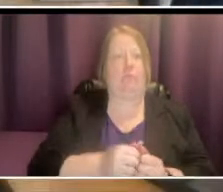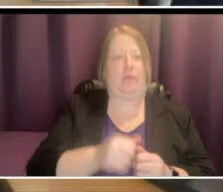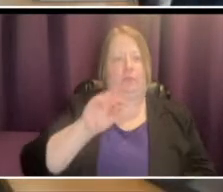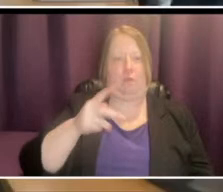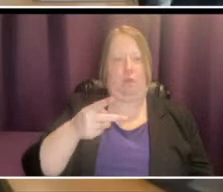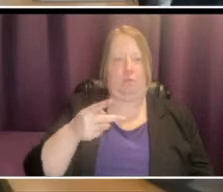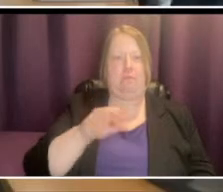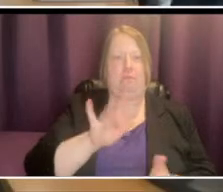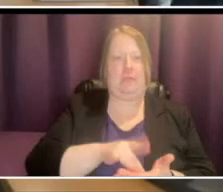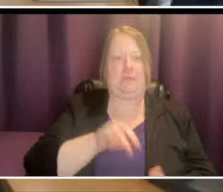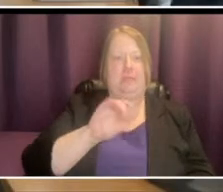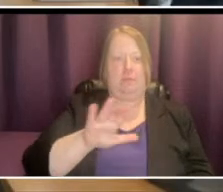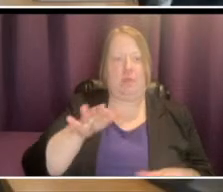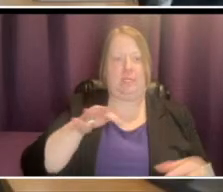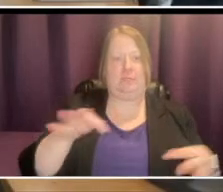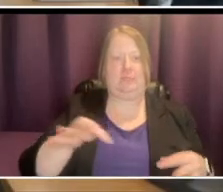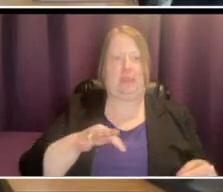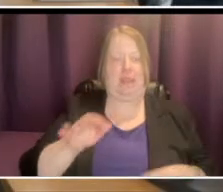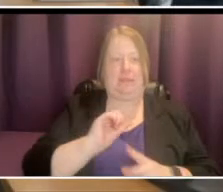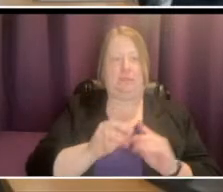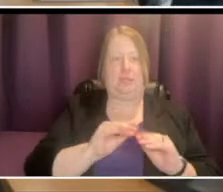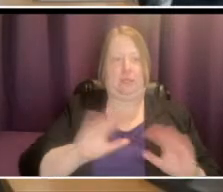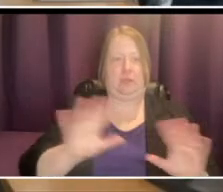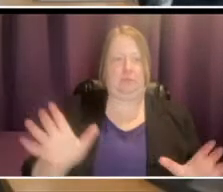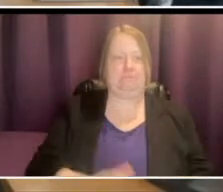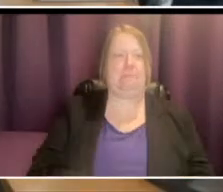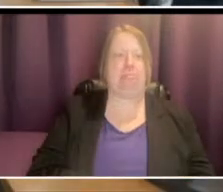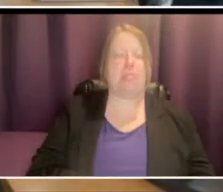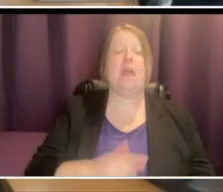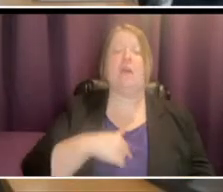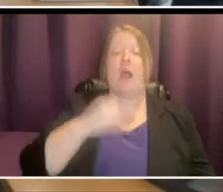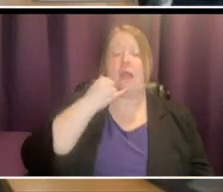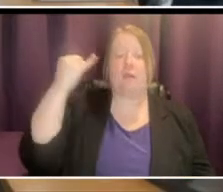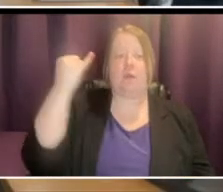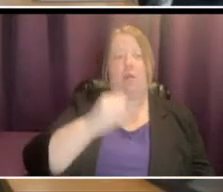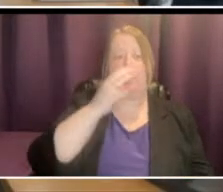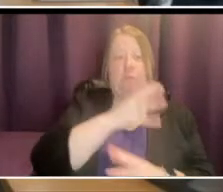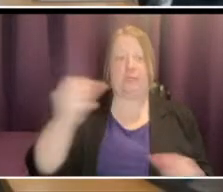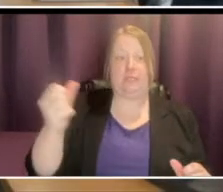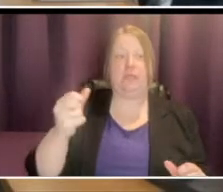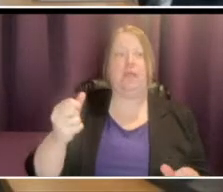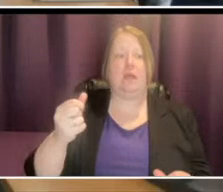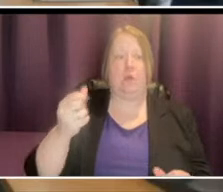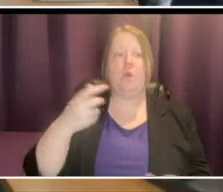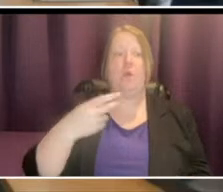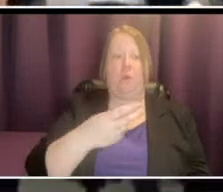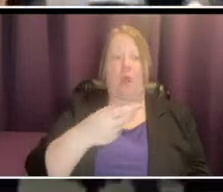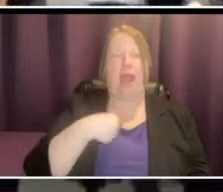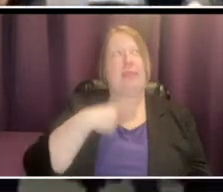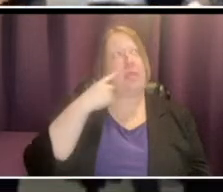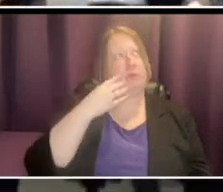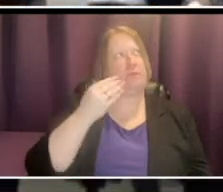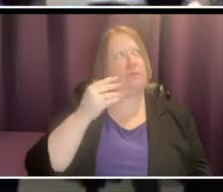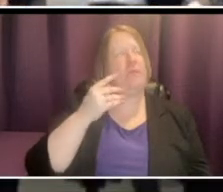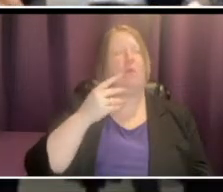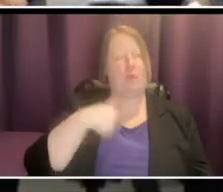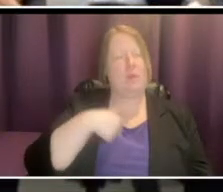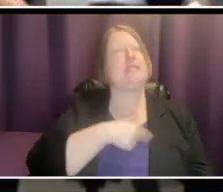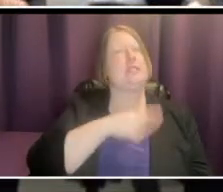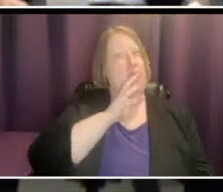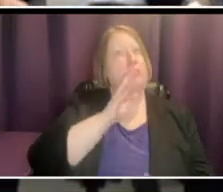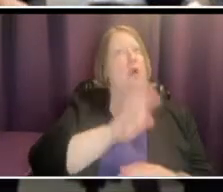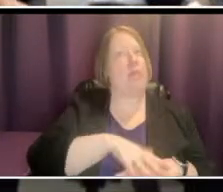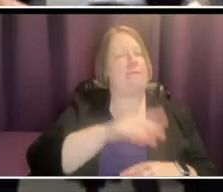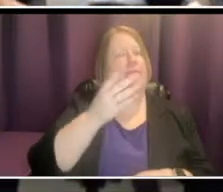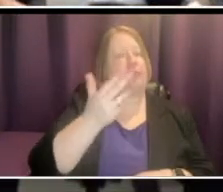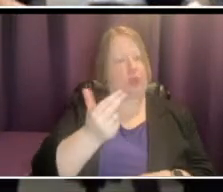And so I had to put a call into the president. I might have called on the 13th. We spoke, I believe, on the 14th, in which I conveyed